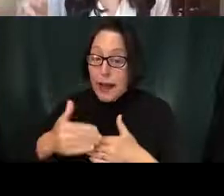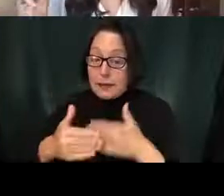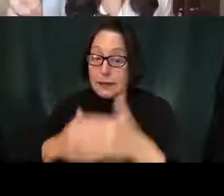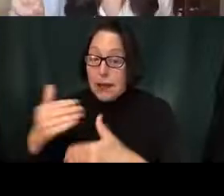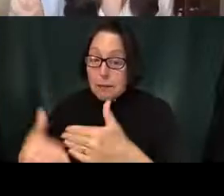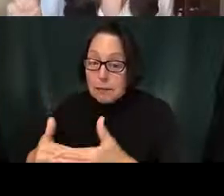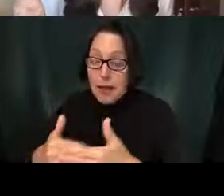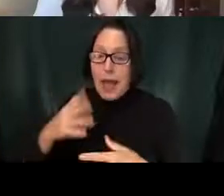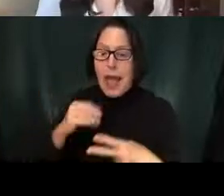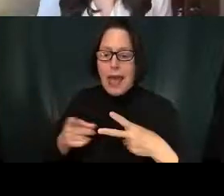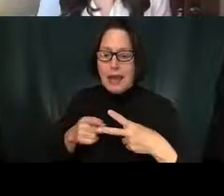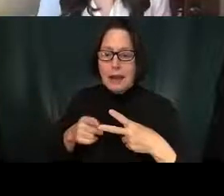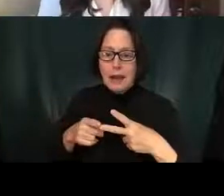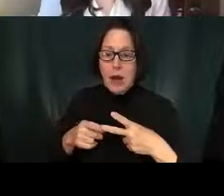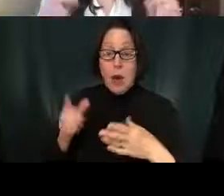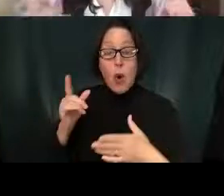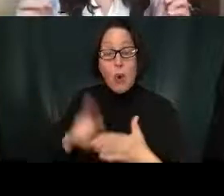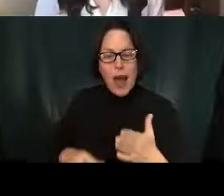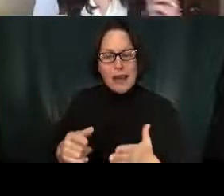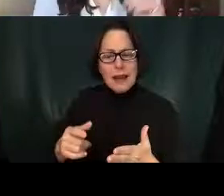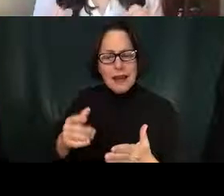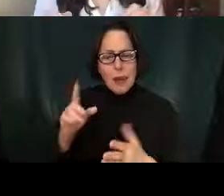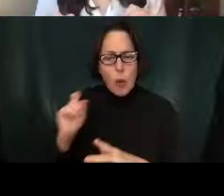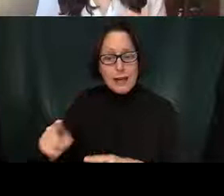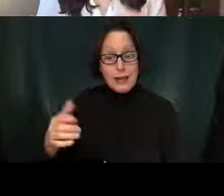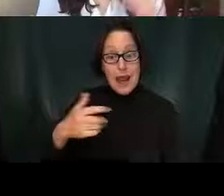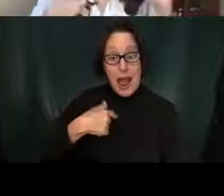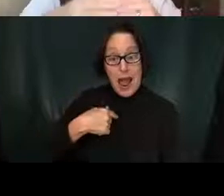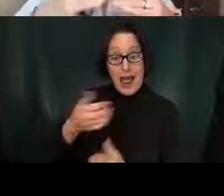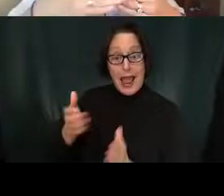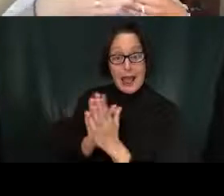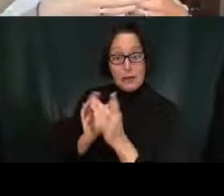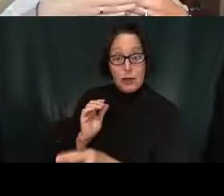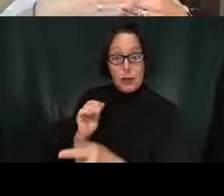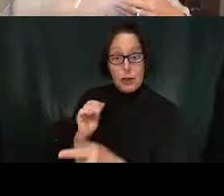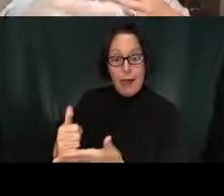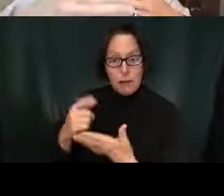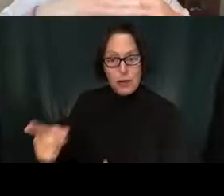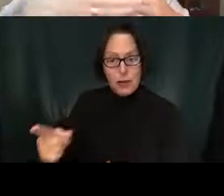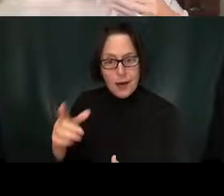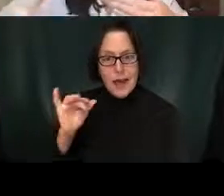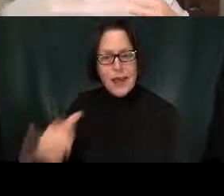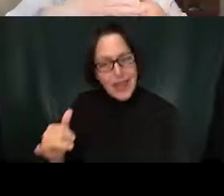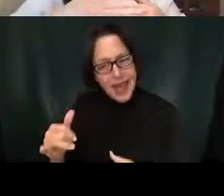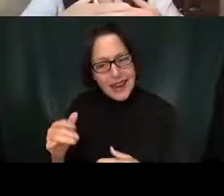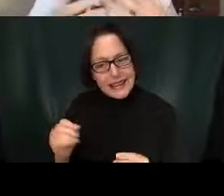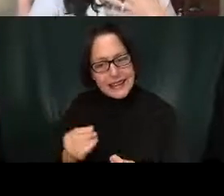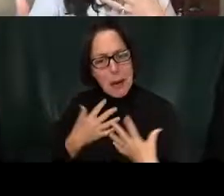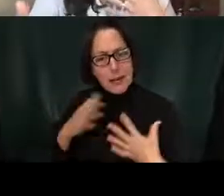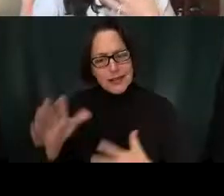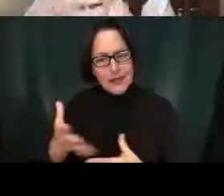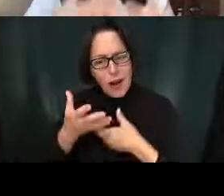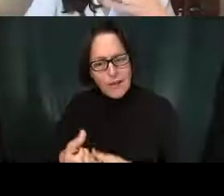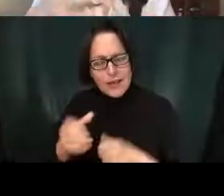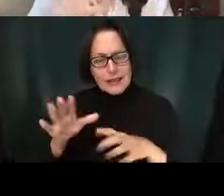And what was a helpful question I asked? Those can be really powerful for both helping inspire that confidence and that action taking, and